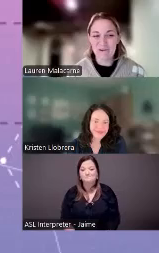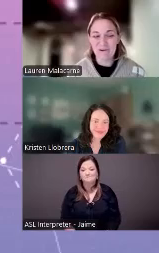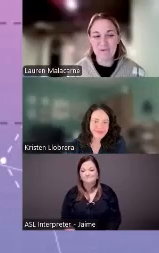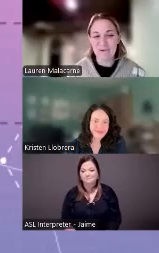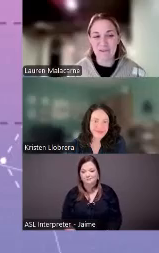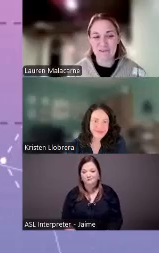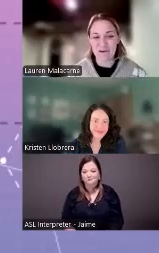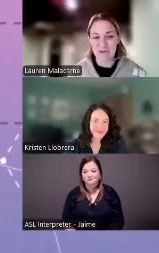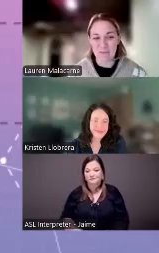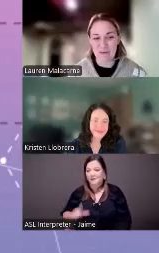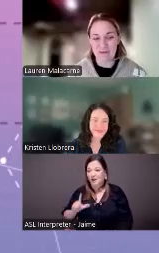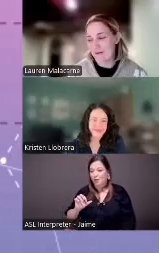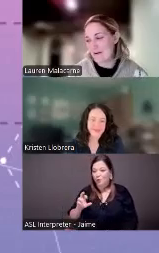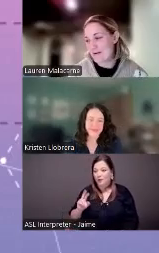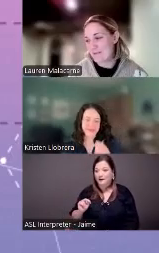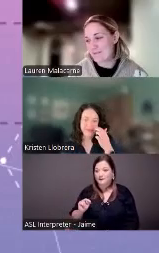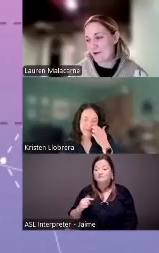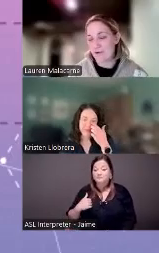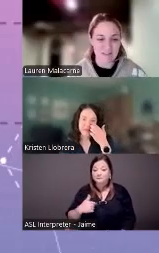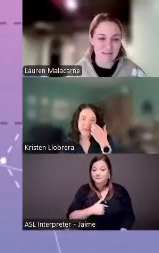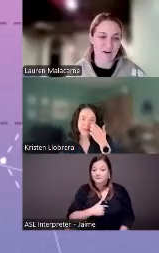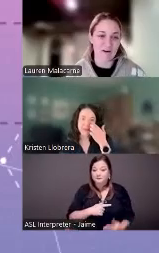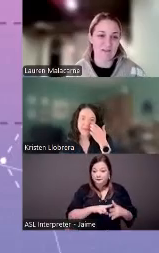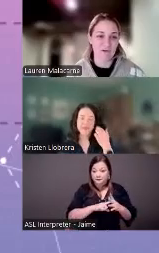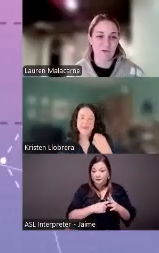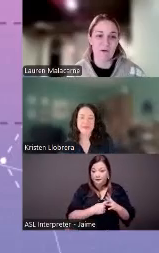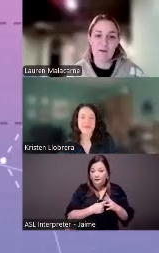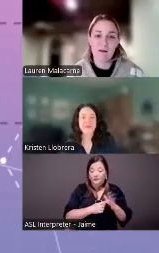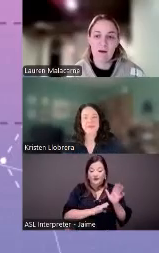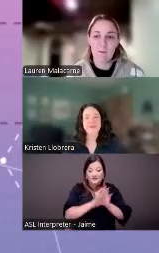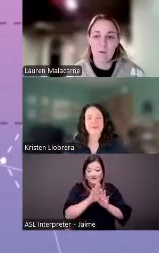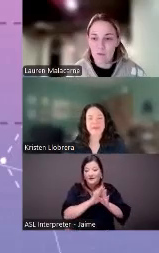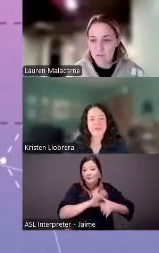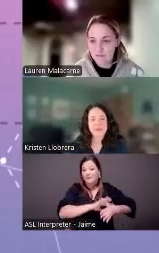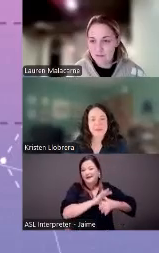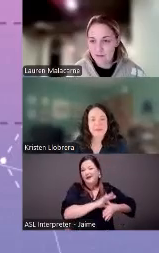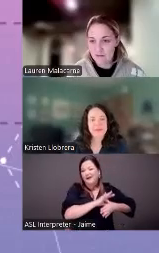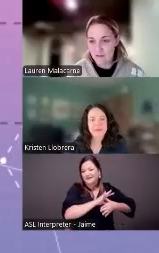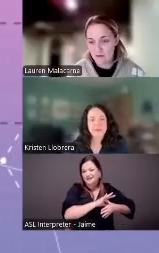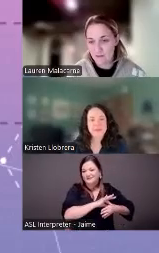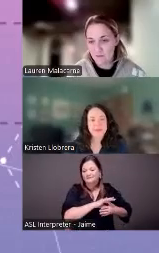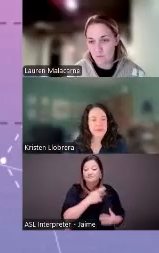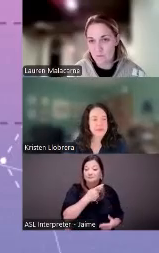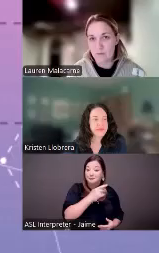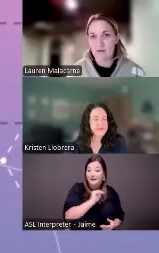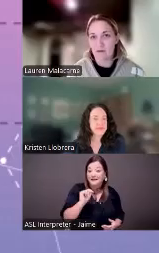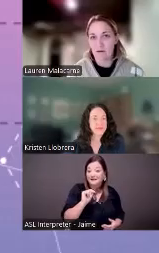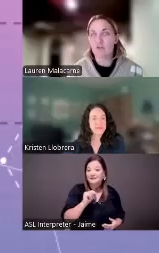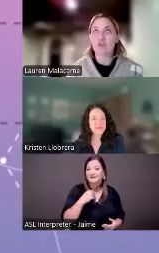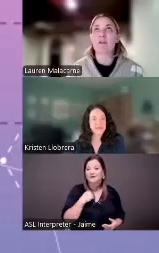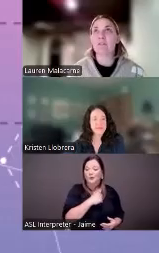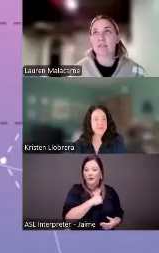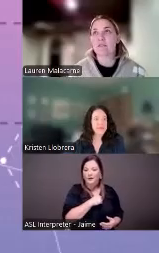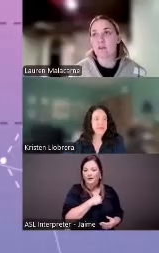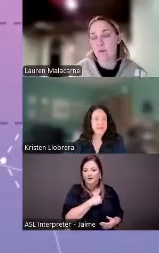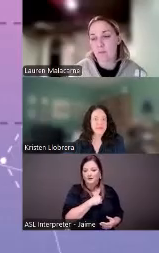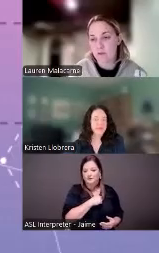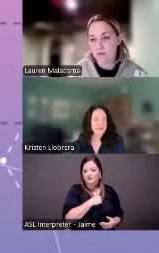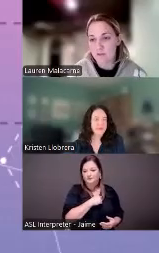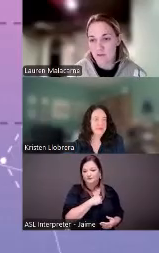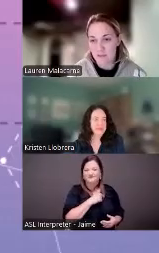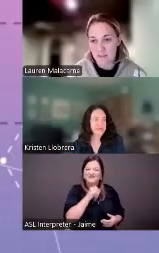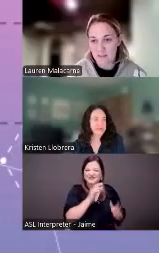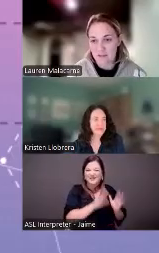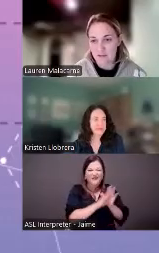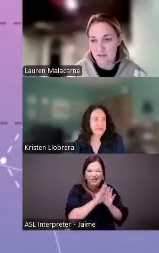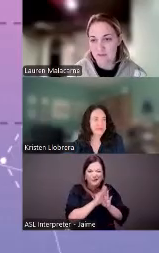So we started with developing content, right? So on the PIT side, as the content was being, I shouldn't even say developing, because